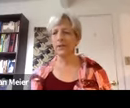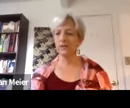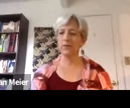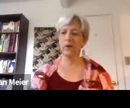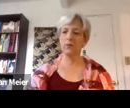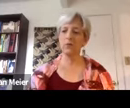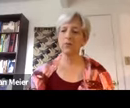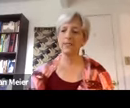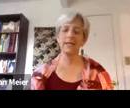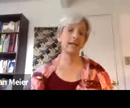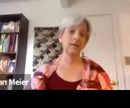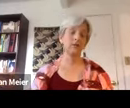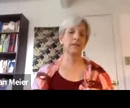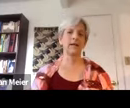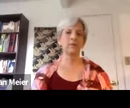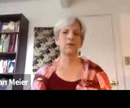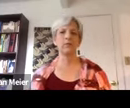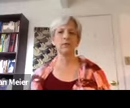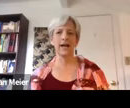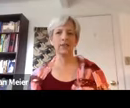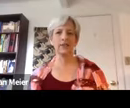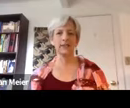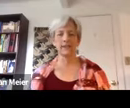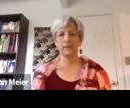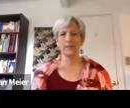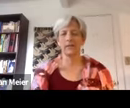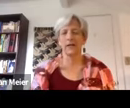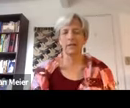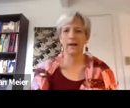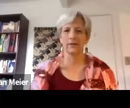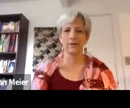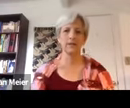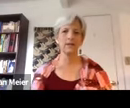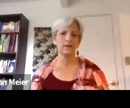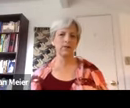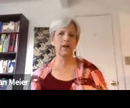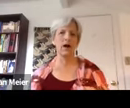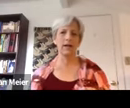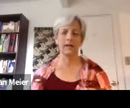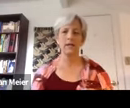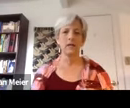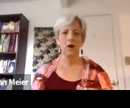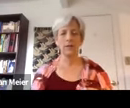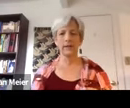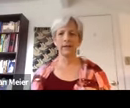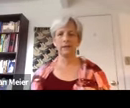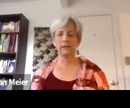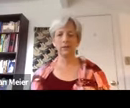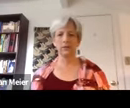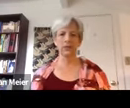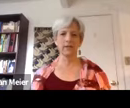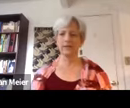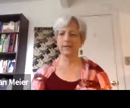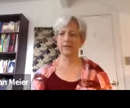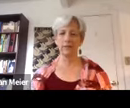to demonstrate whether what we were seeing anecdotally at that point was actually a systematic pattern across the country or not, and hoping that